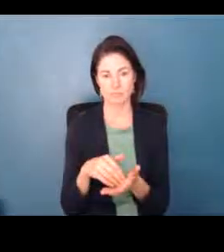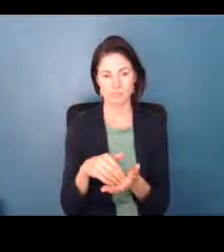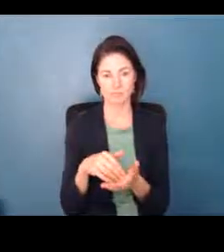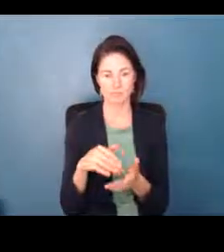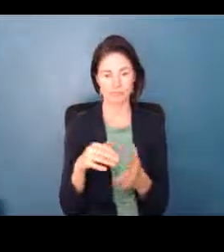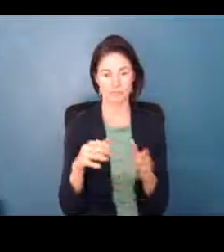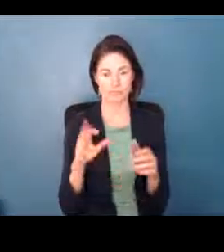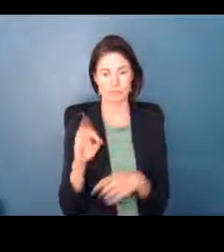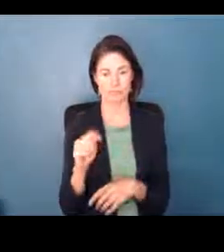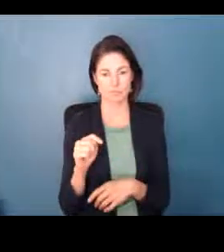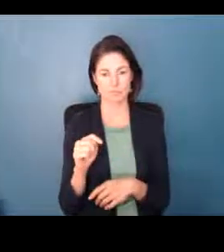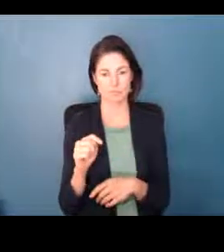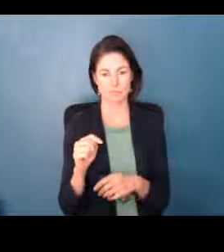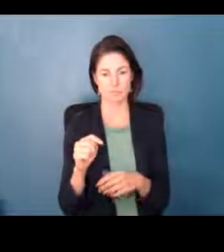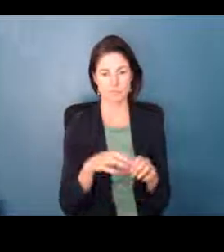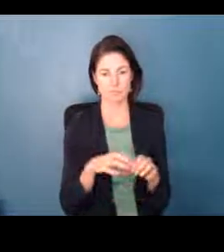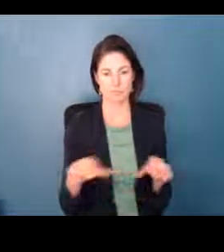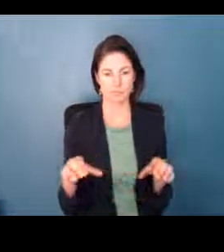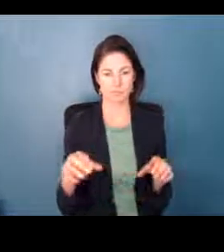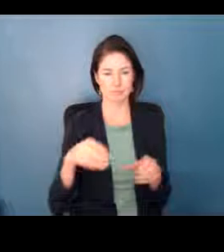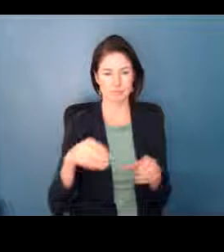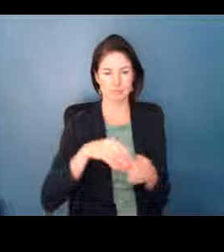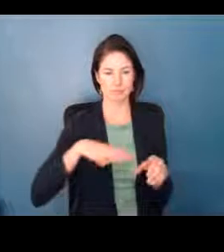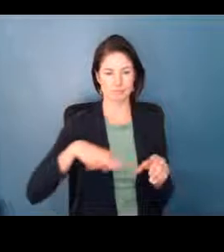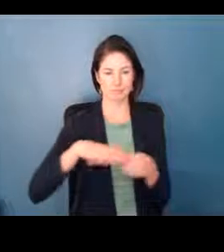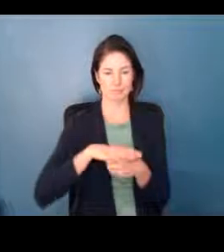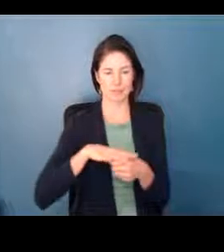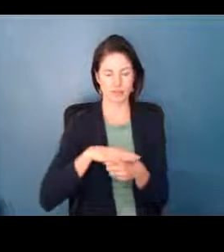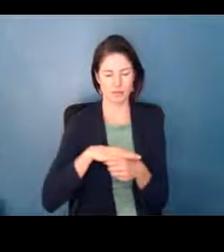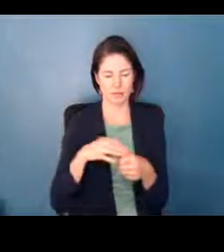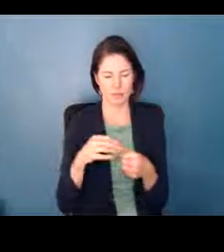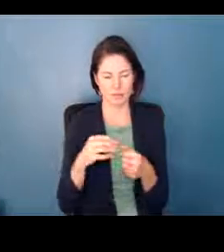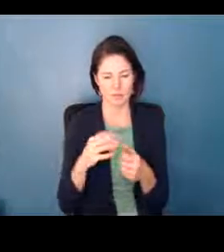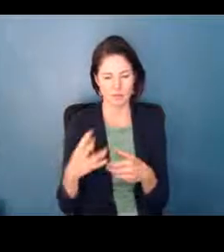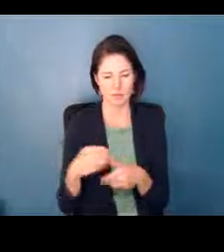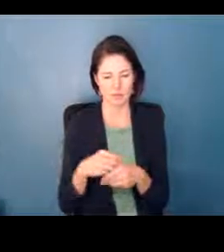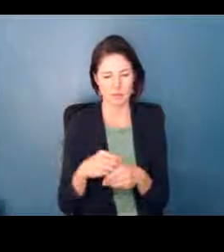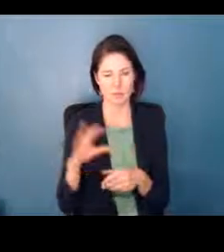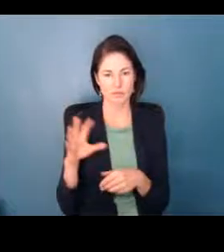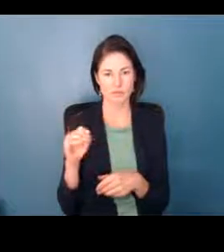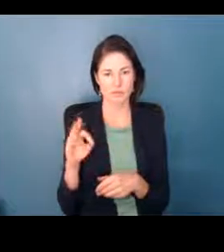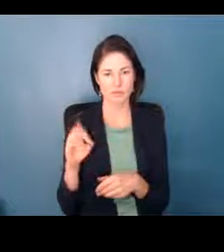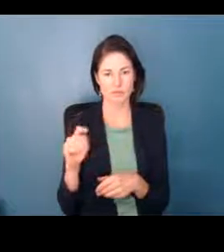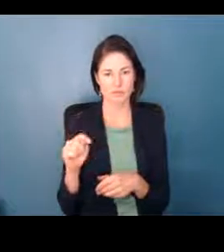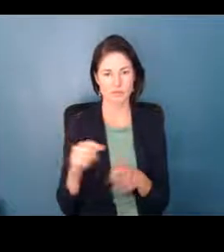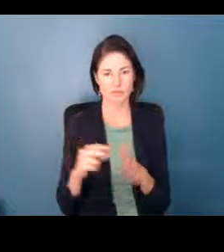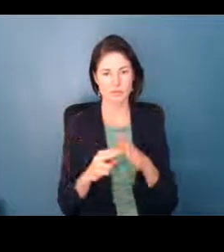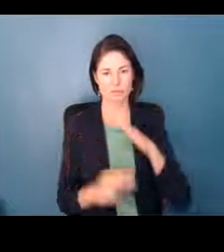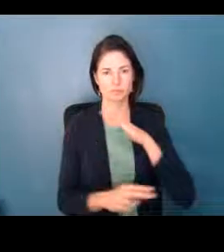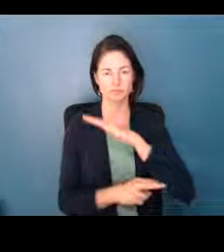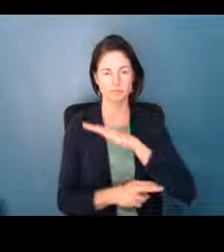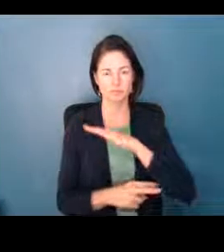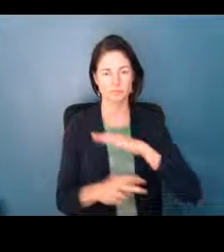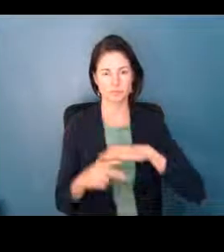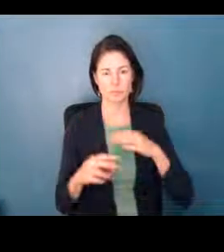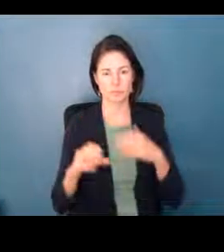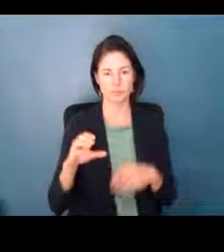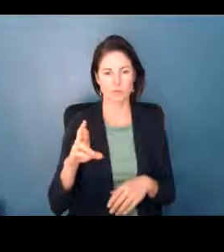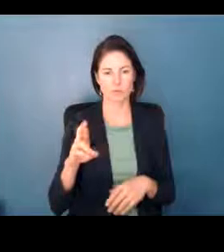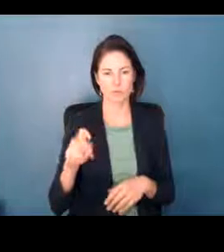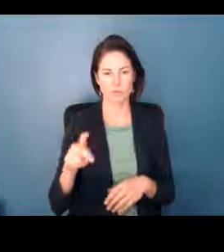inland by 400 feet and includes a new 850 foot long bridge over a creek in its floodplain to address constant